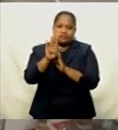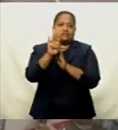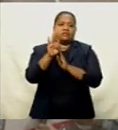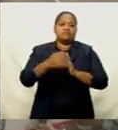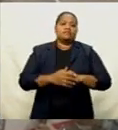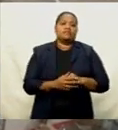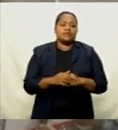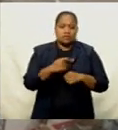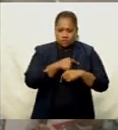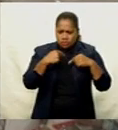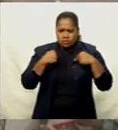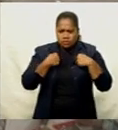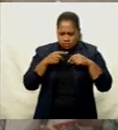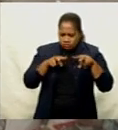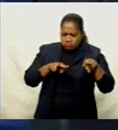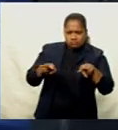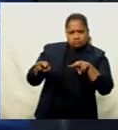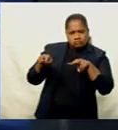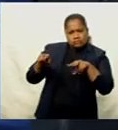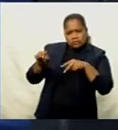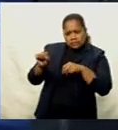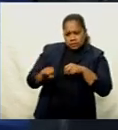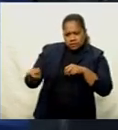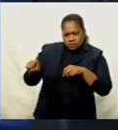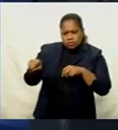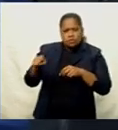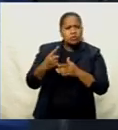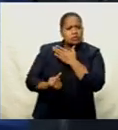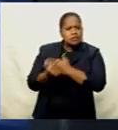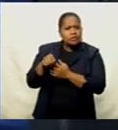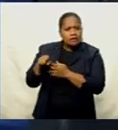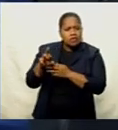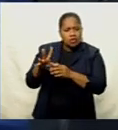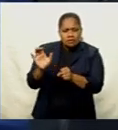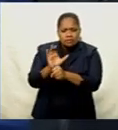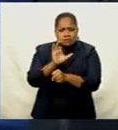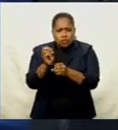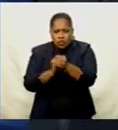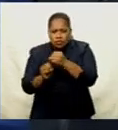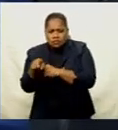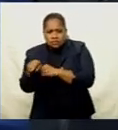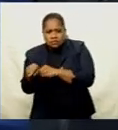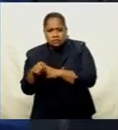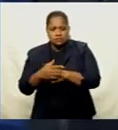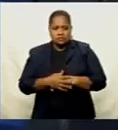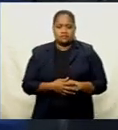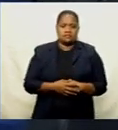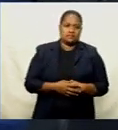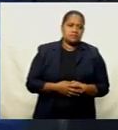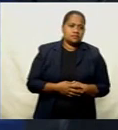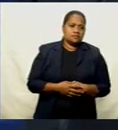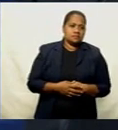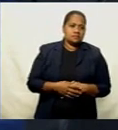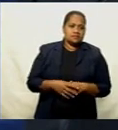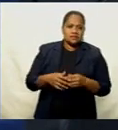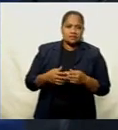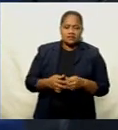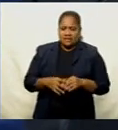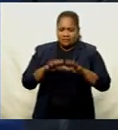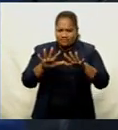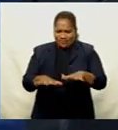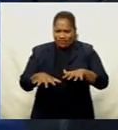that space. Incidentally, recently our company's office won the Corporate Registrars Forum Innovation